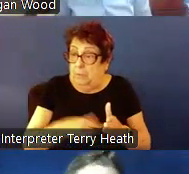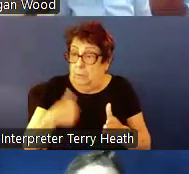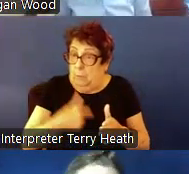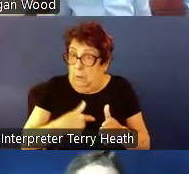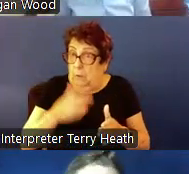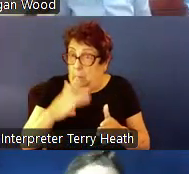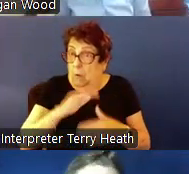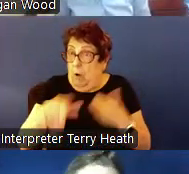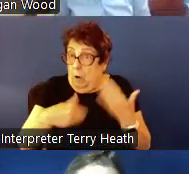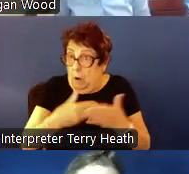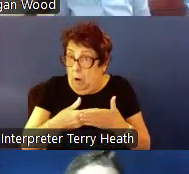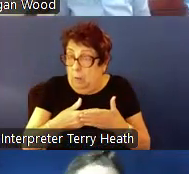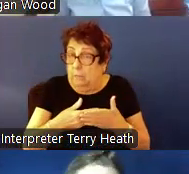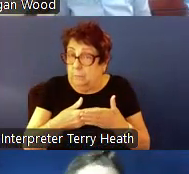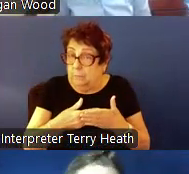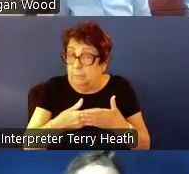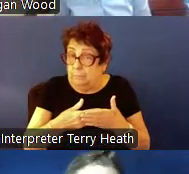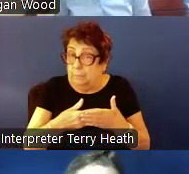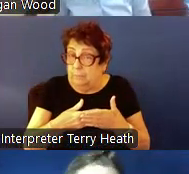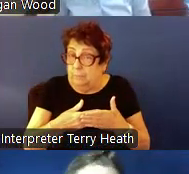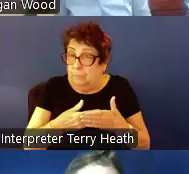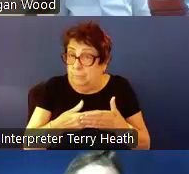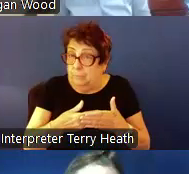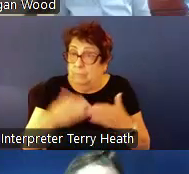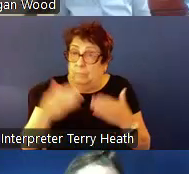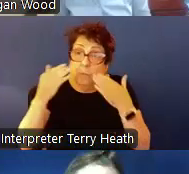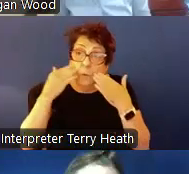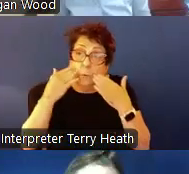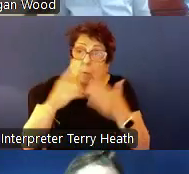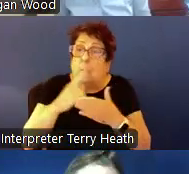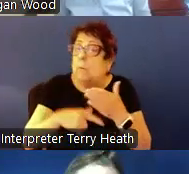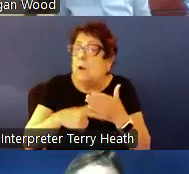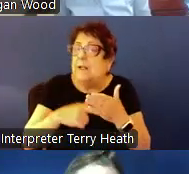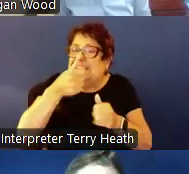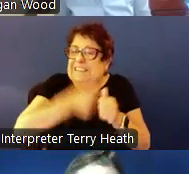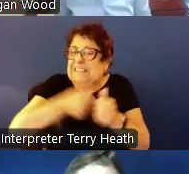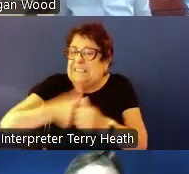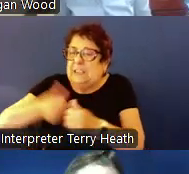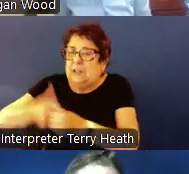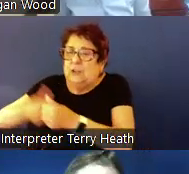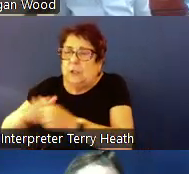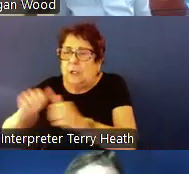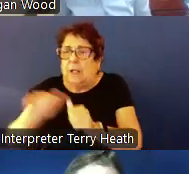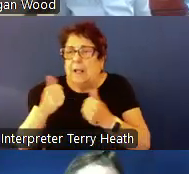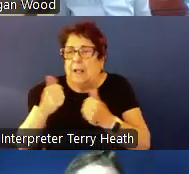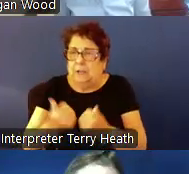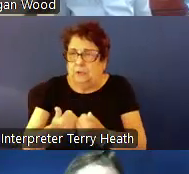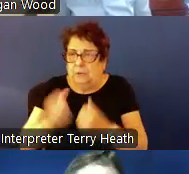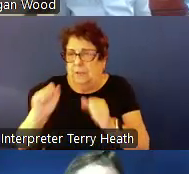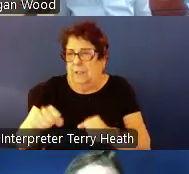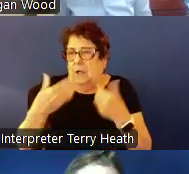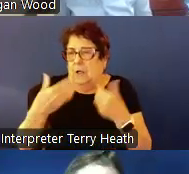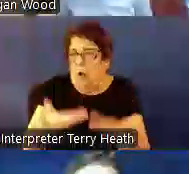will basically know what each agency can offer and build up the relationships of the point